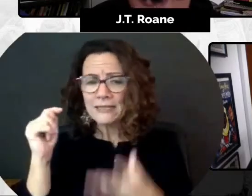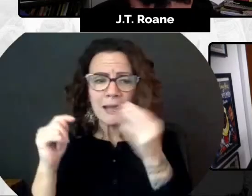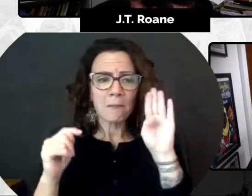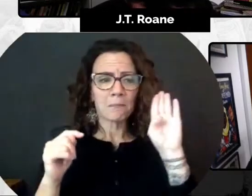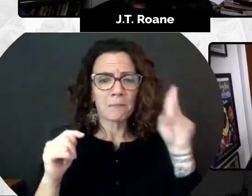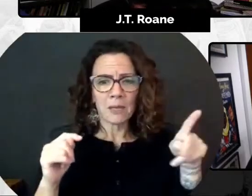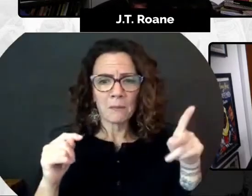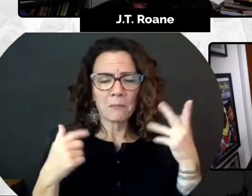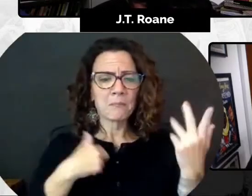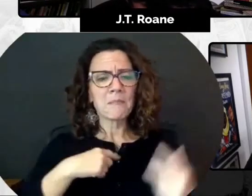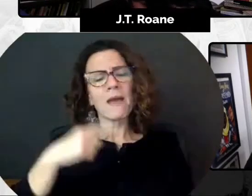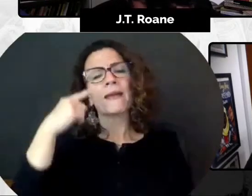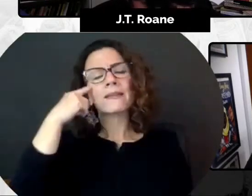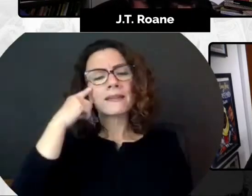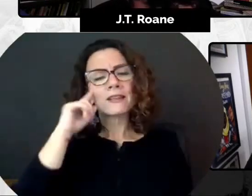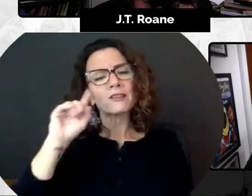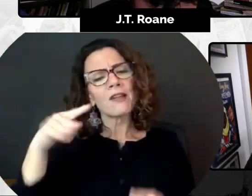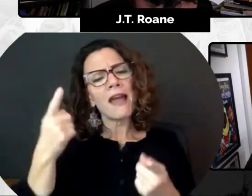what you both just said, I mean, I think,